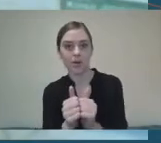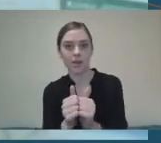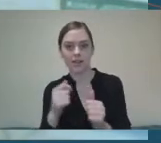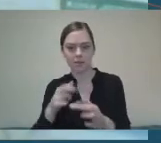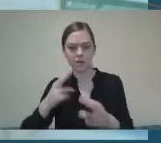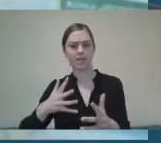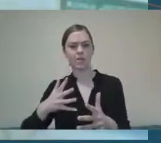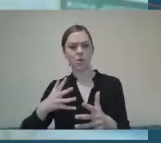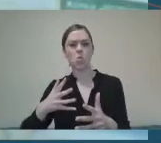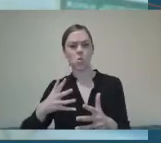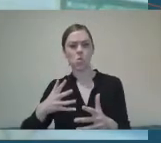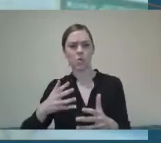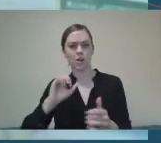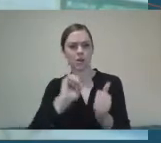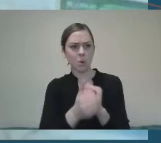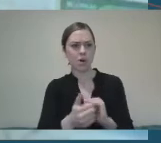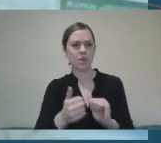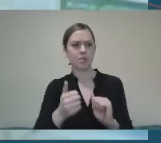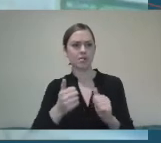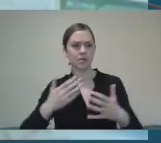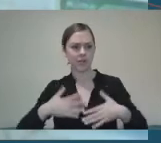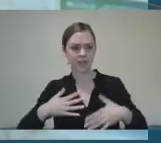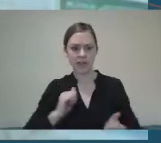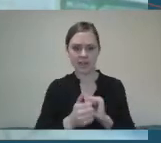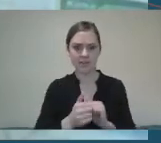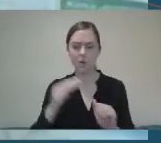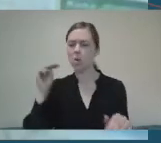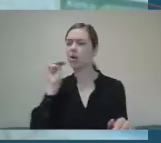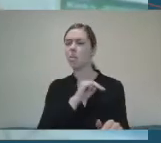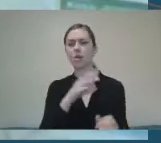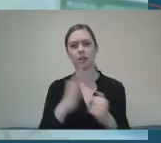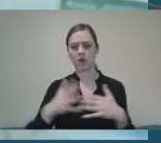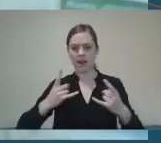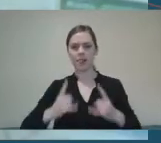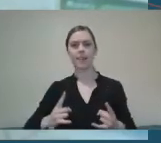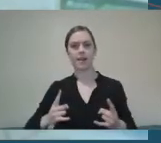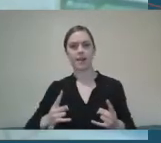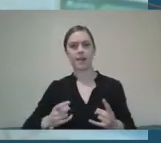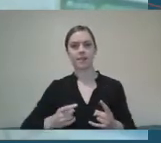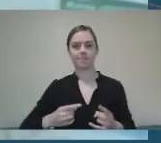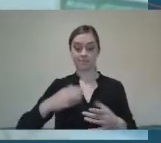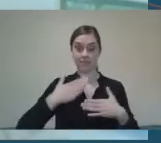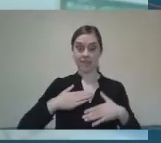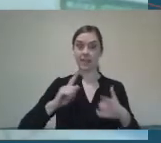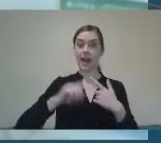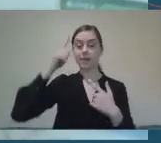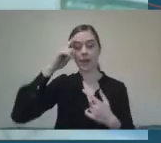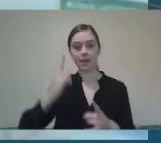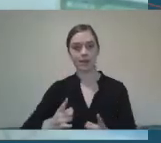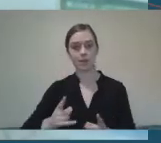and physical activity are pivotal to our physical health, to our mental health, but also to social cohesion and building relationships